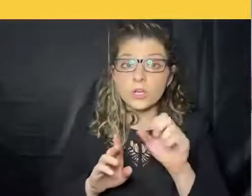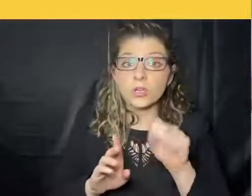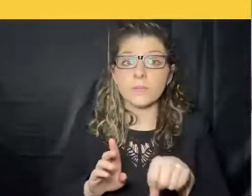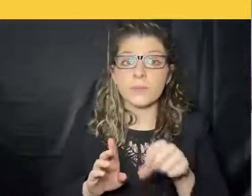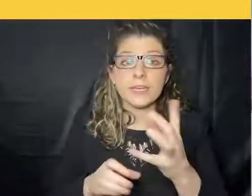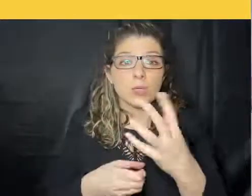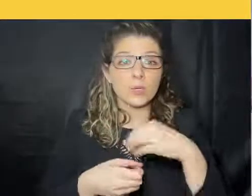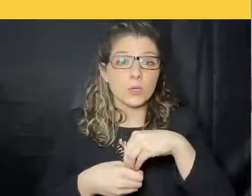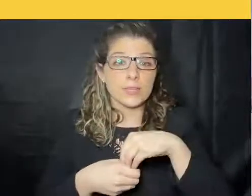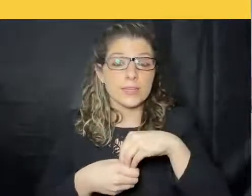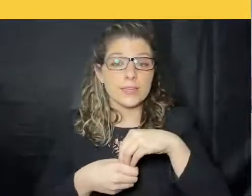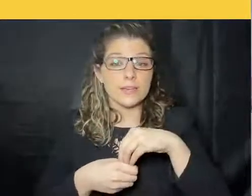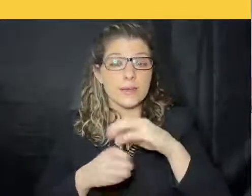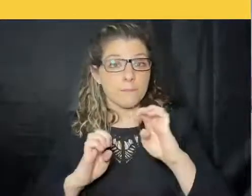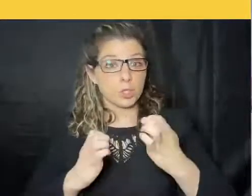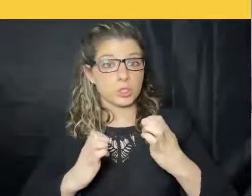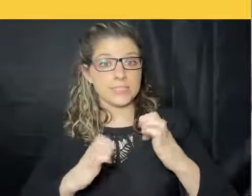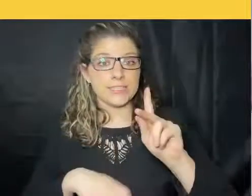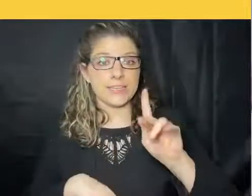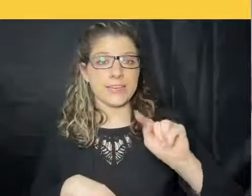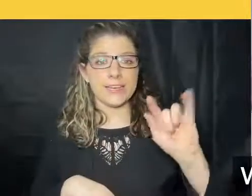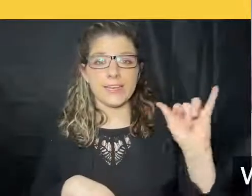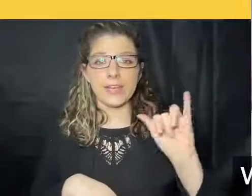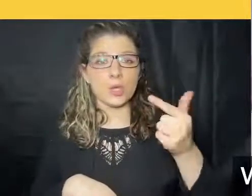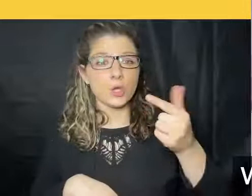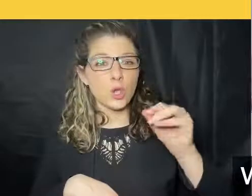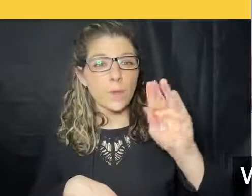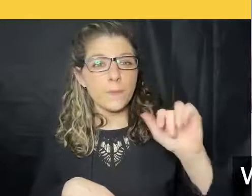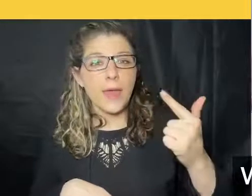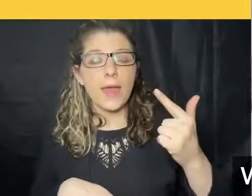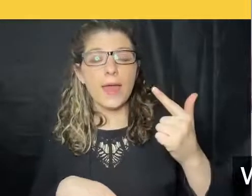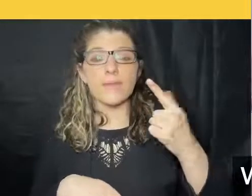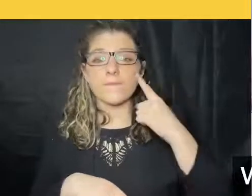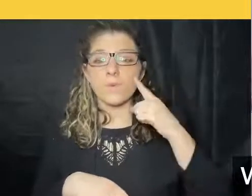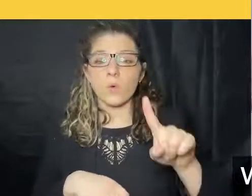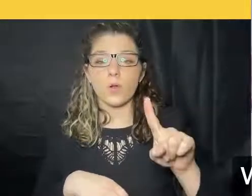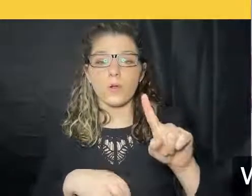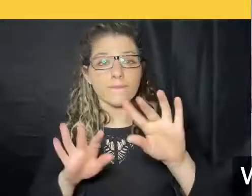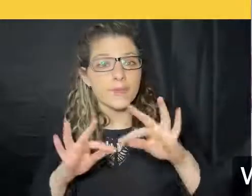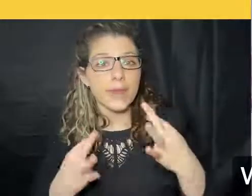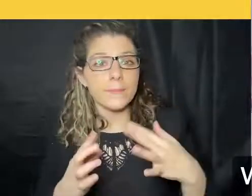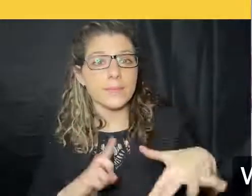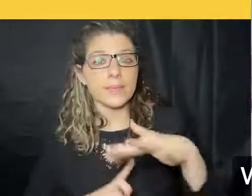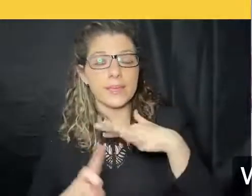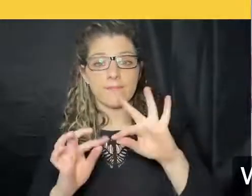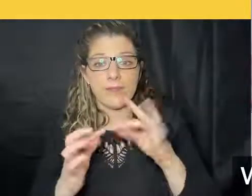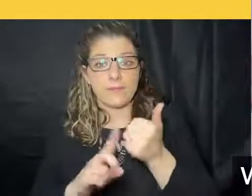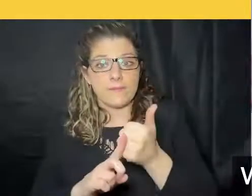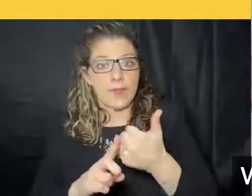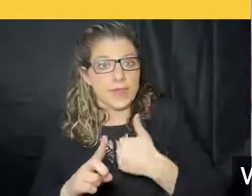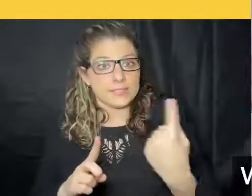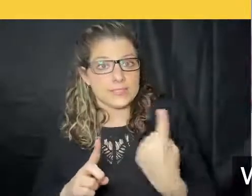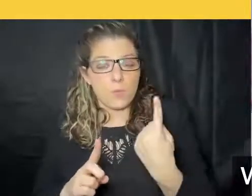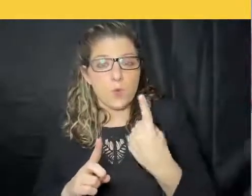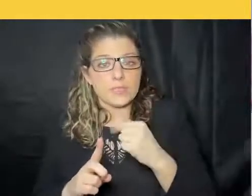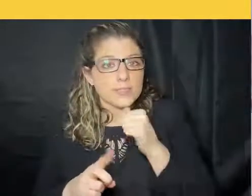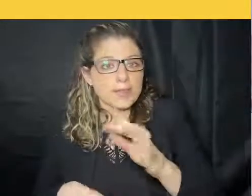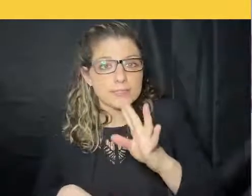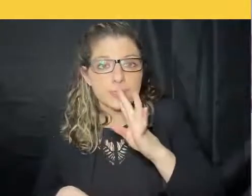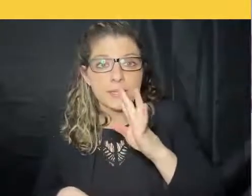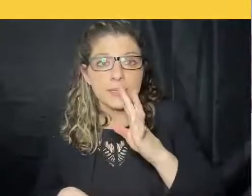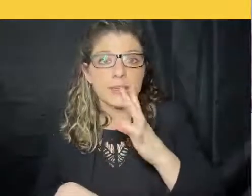it could be included in an emergency kit like a go bag for a family where the family has somebody